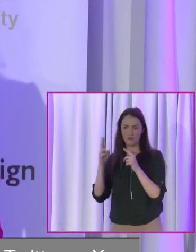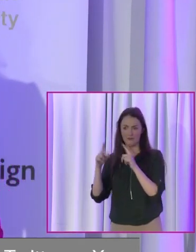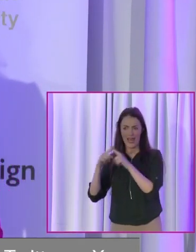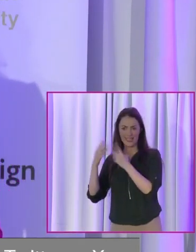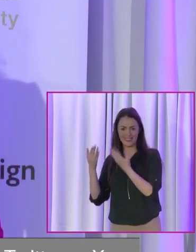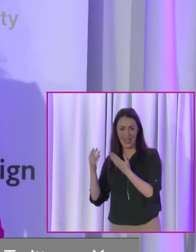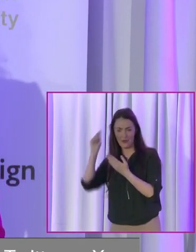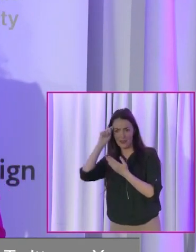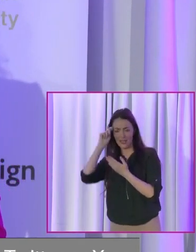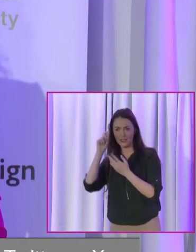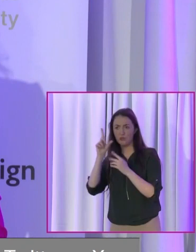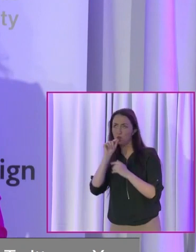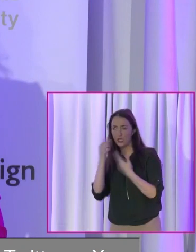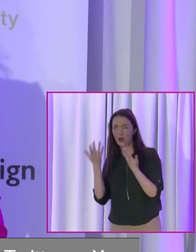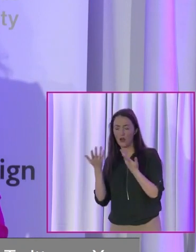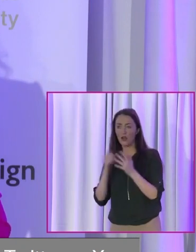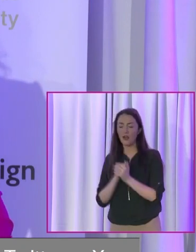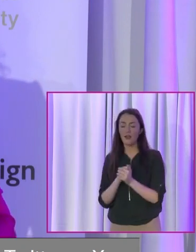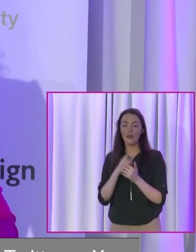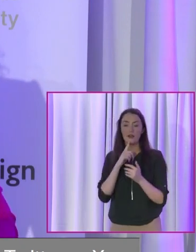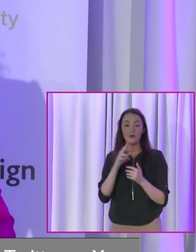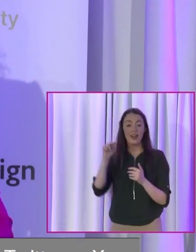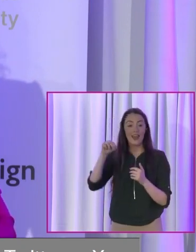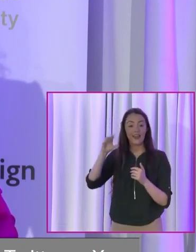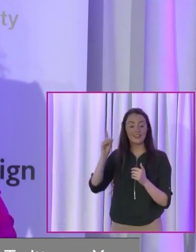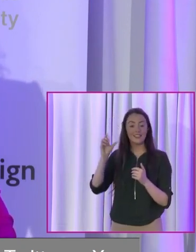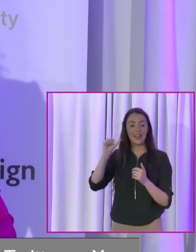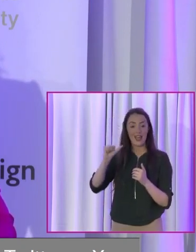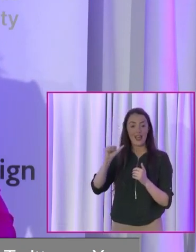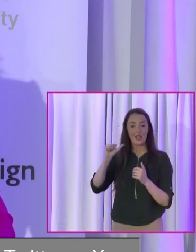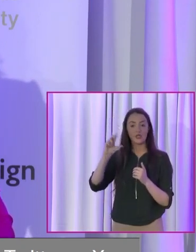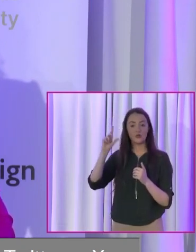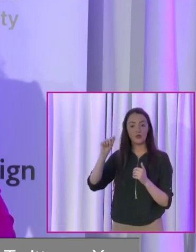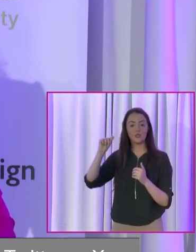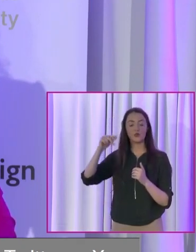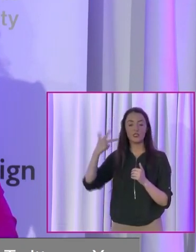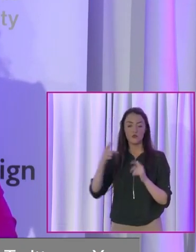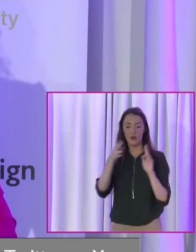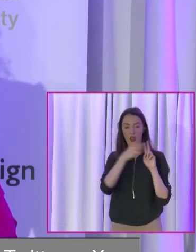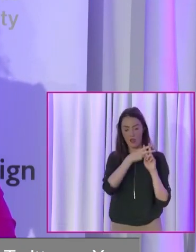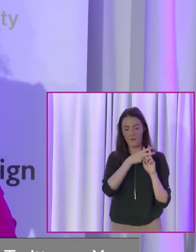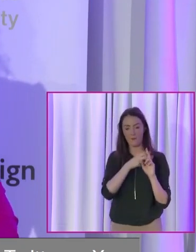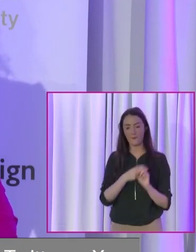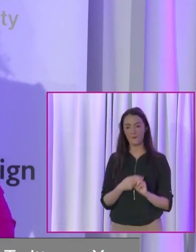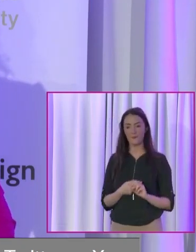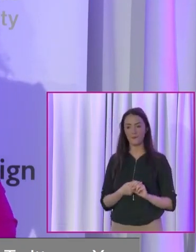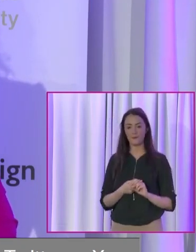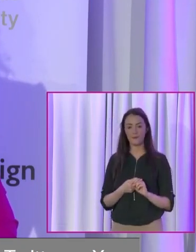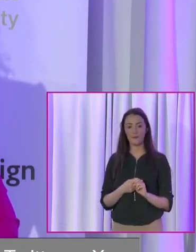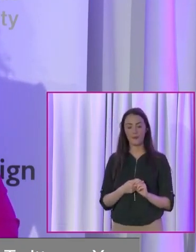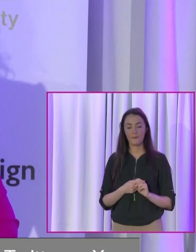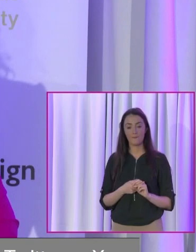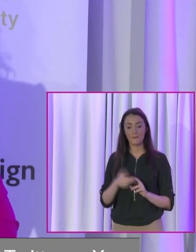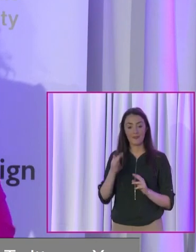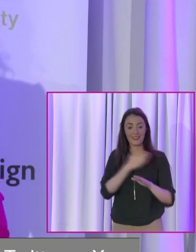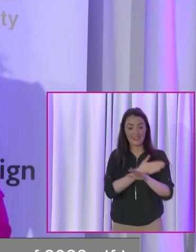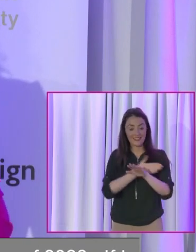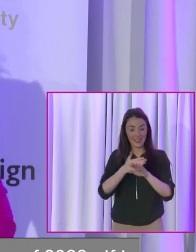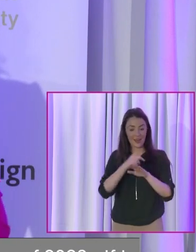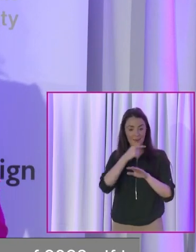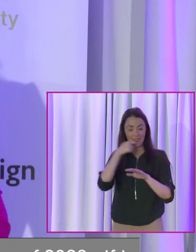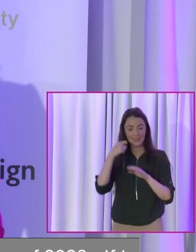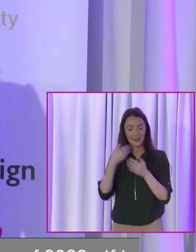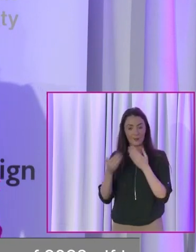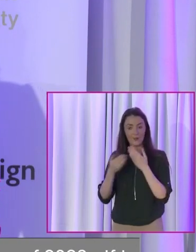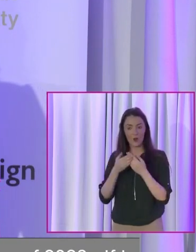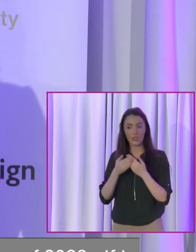NDA Conf 23 and NDA Conference 2023. And if I could just start by just saying one thing,